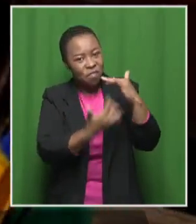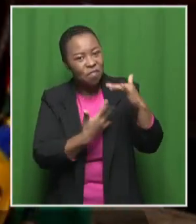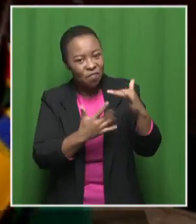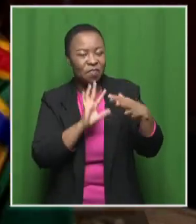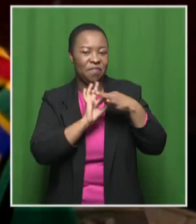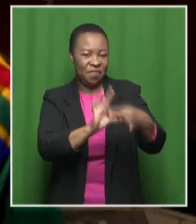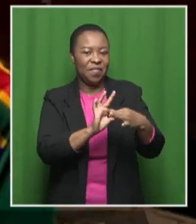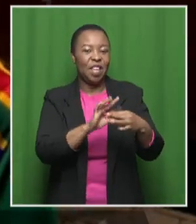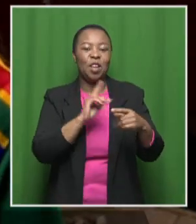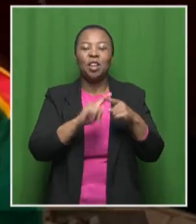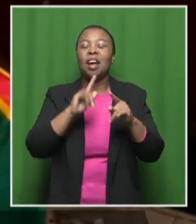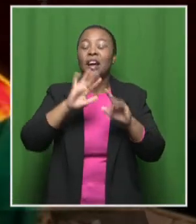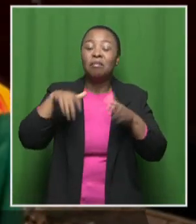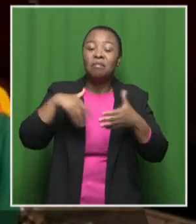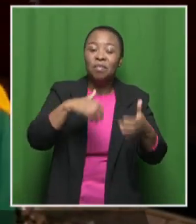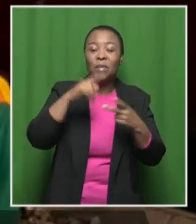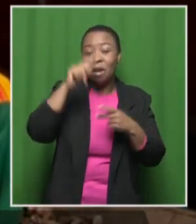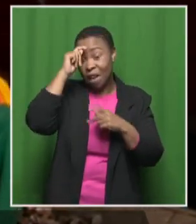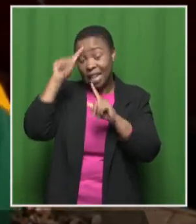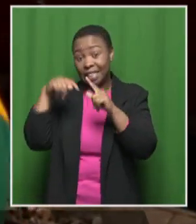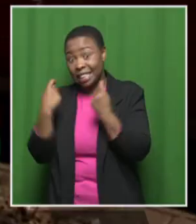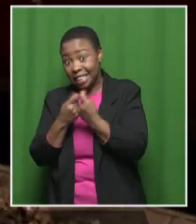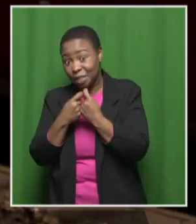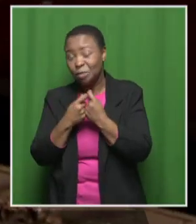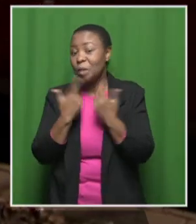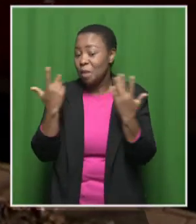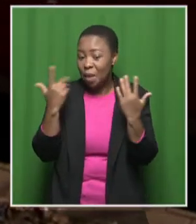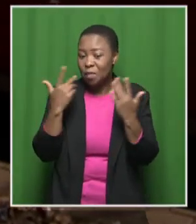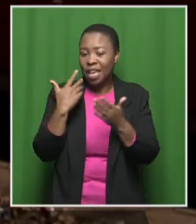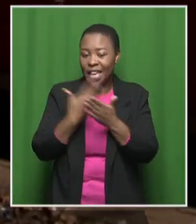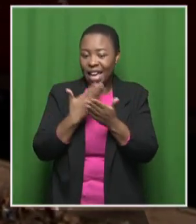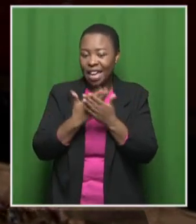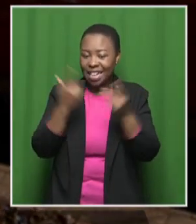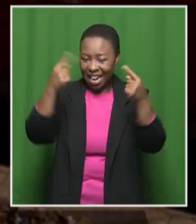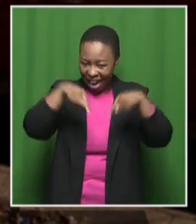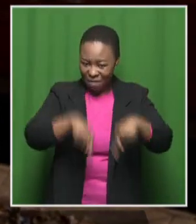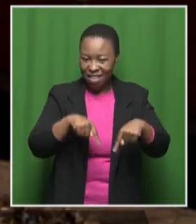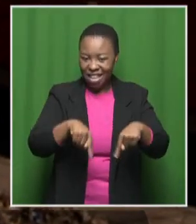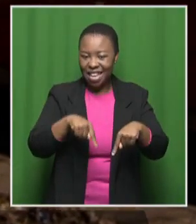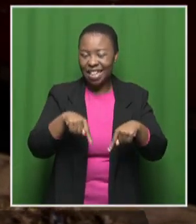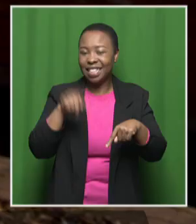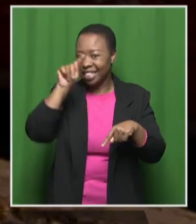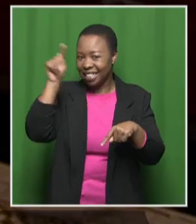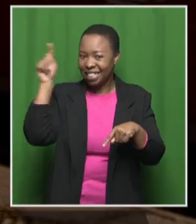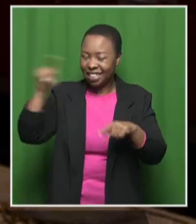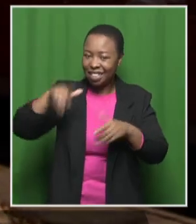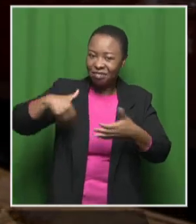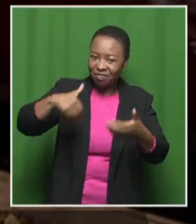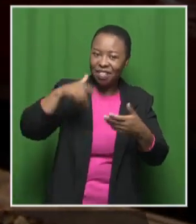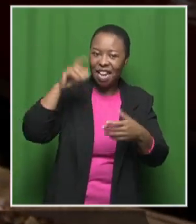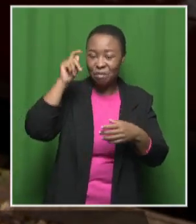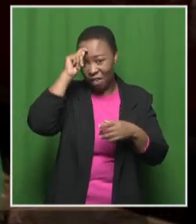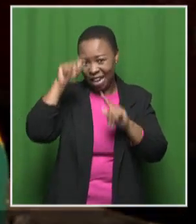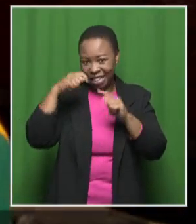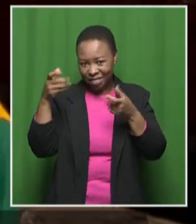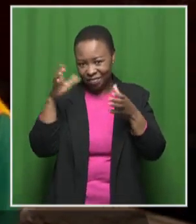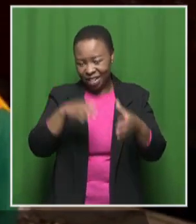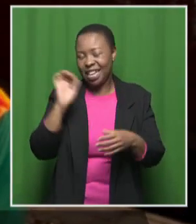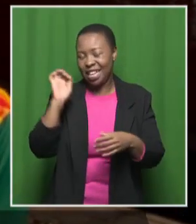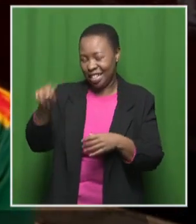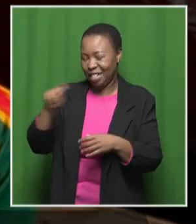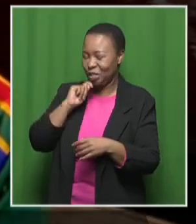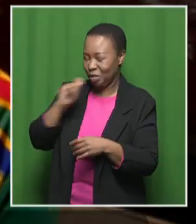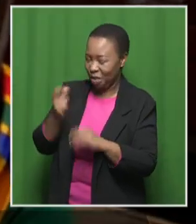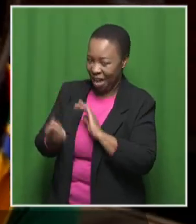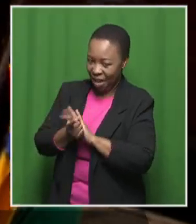the Boks may be needing some players in the future that will be coming from Newclare Primary. For sure, I'm sure that will happen, definitely. Thank you so much,